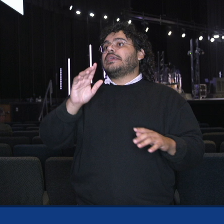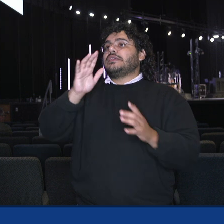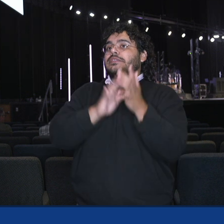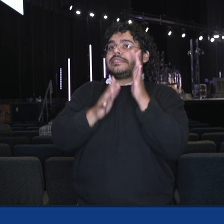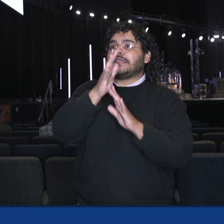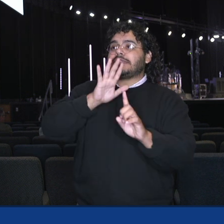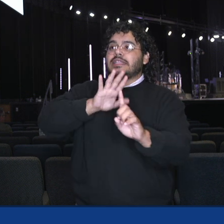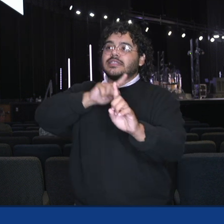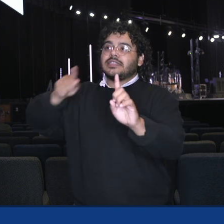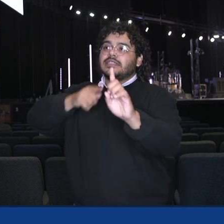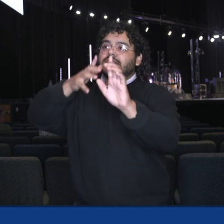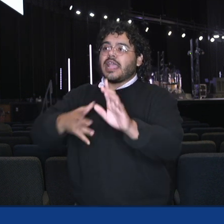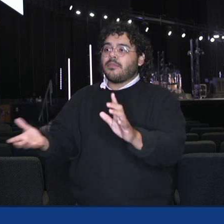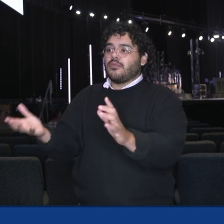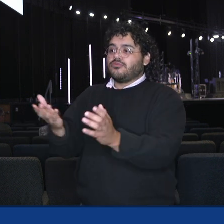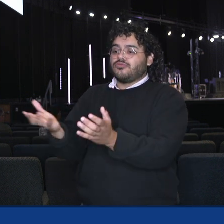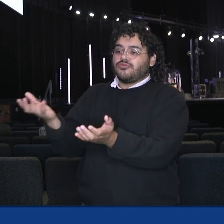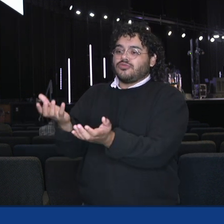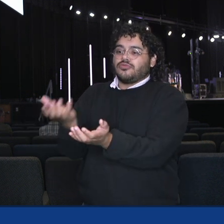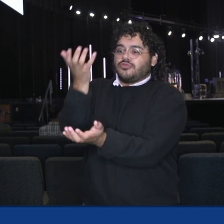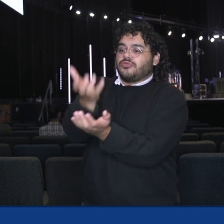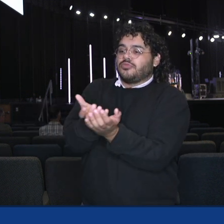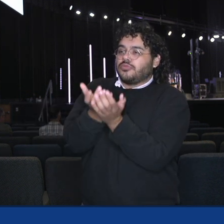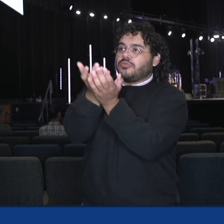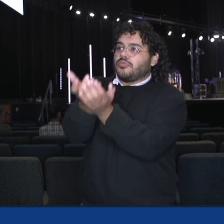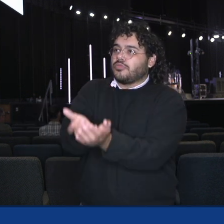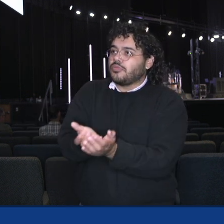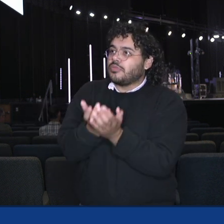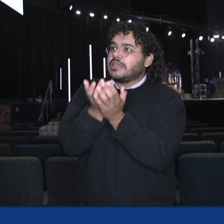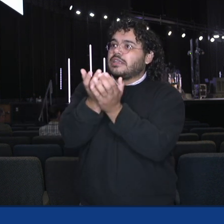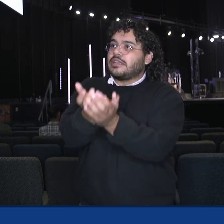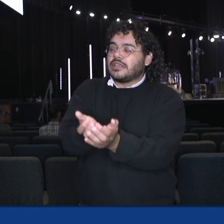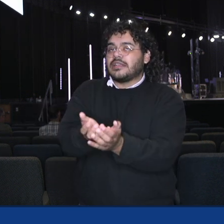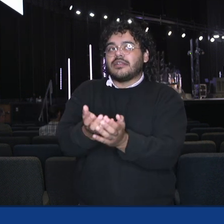They're getting ready to set sail on the Sea of Galilee.